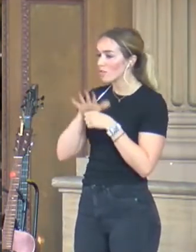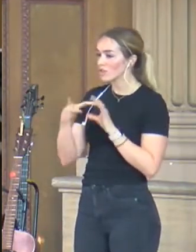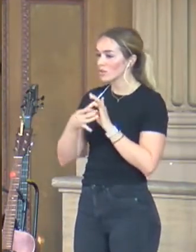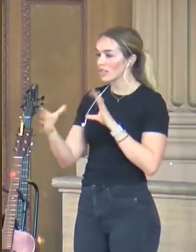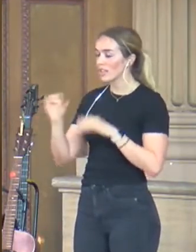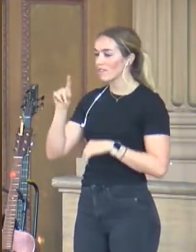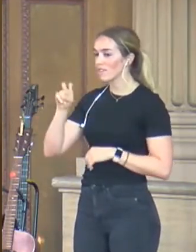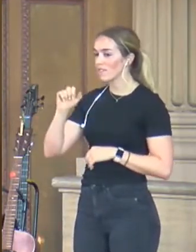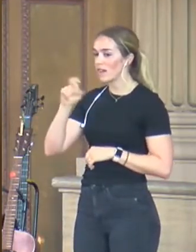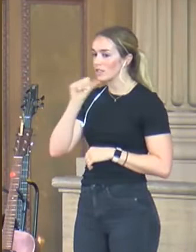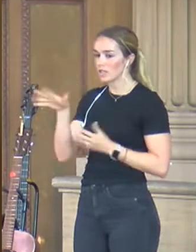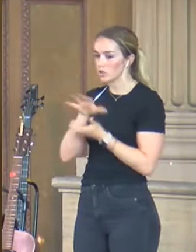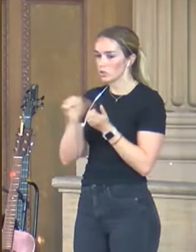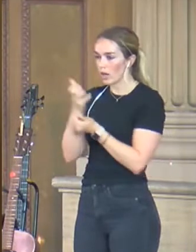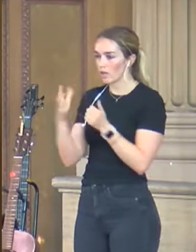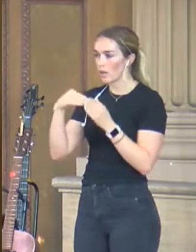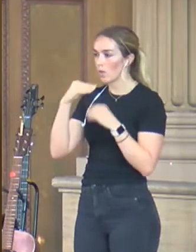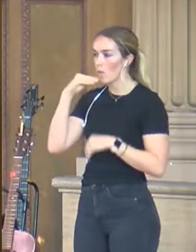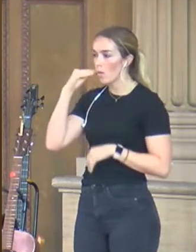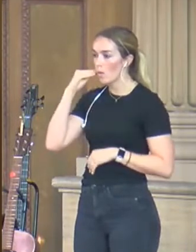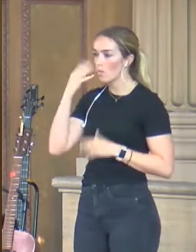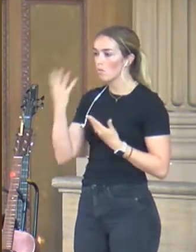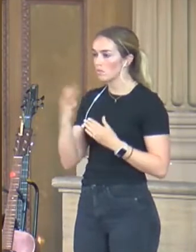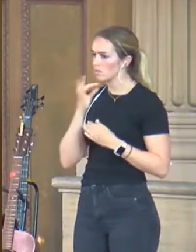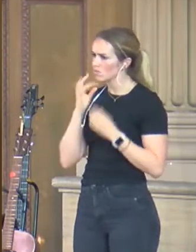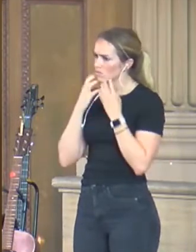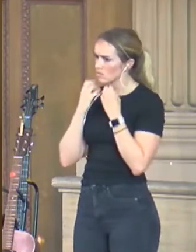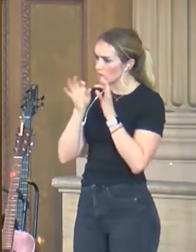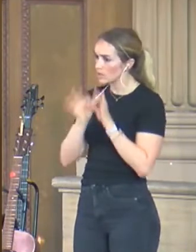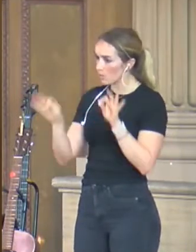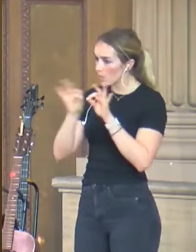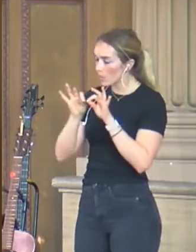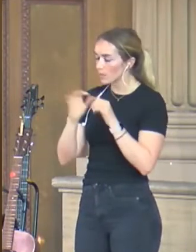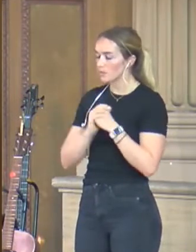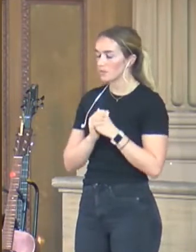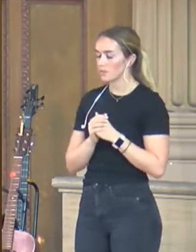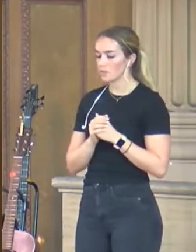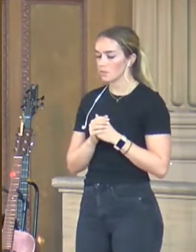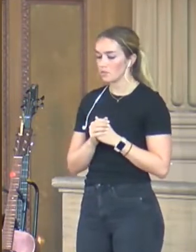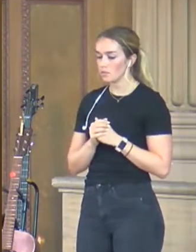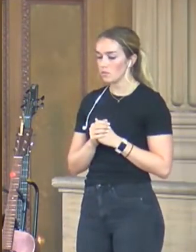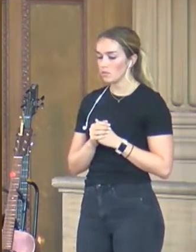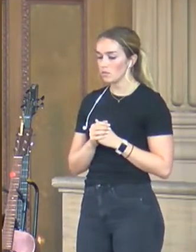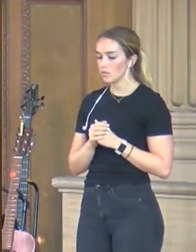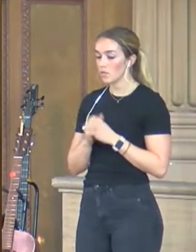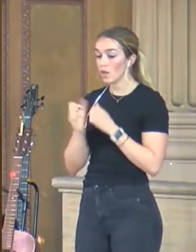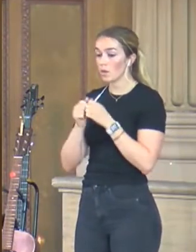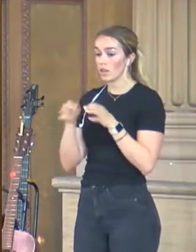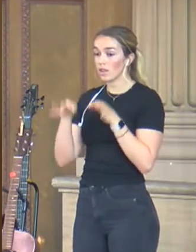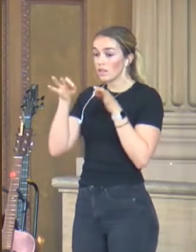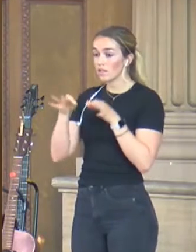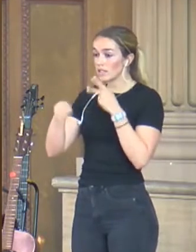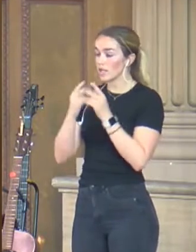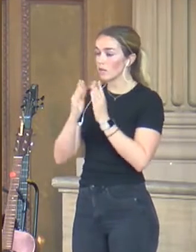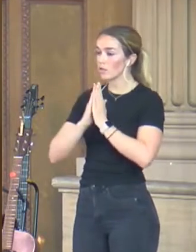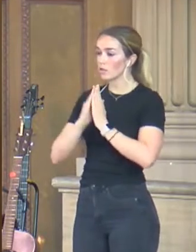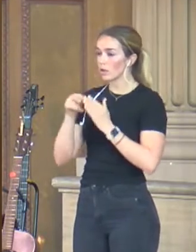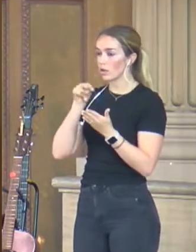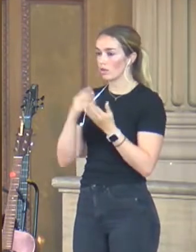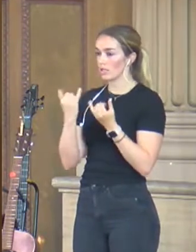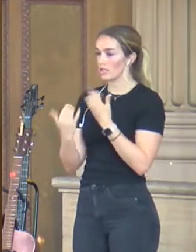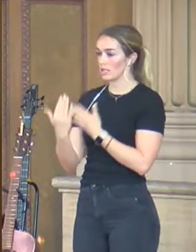that the thing didn't destroy everything. And in our faith, the type of prayer that we're going to look at today,